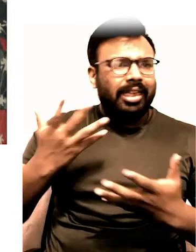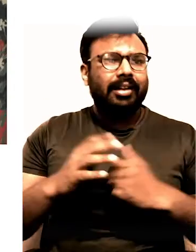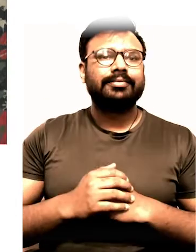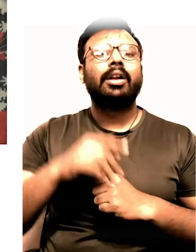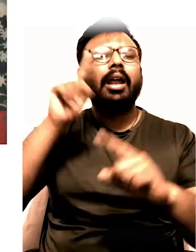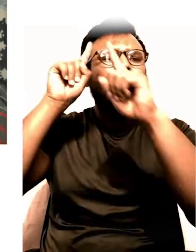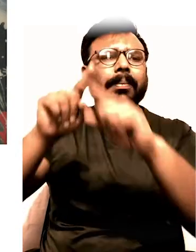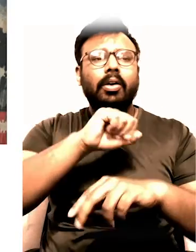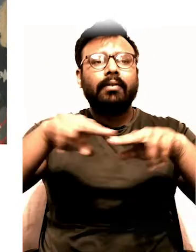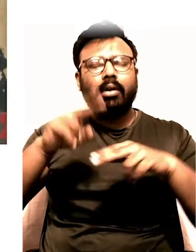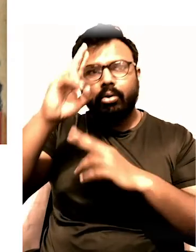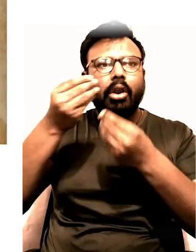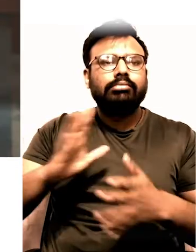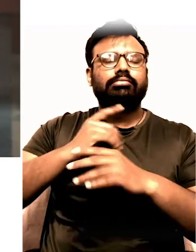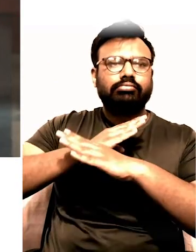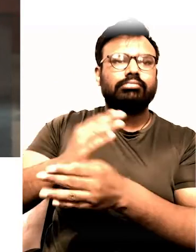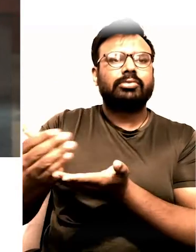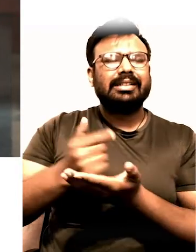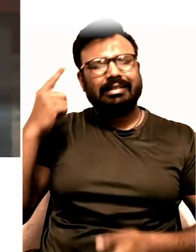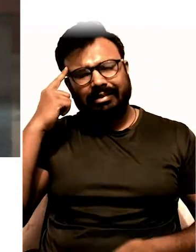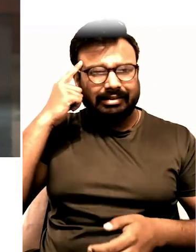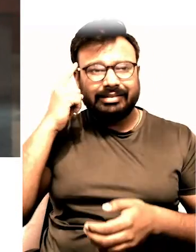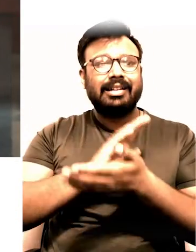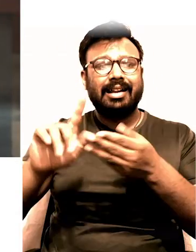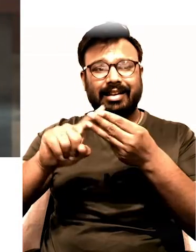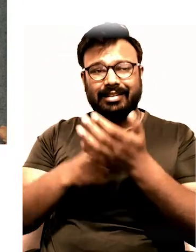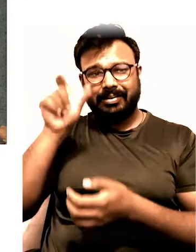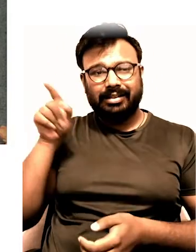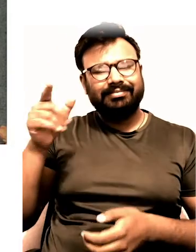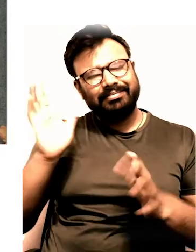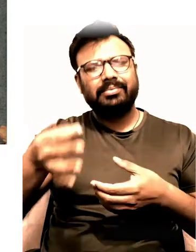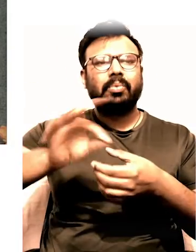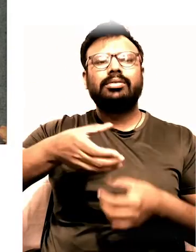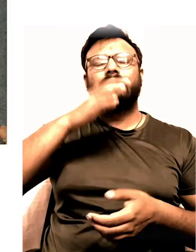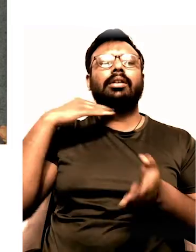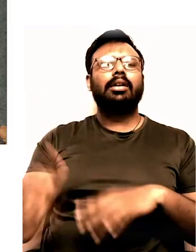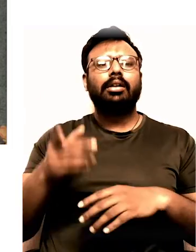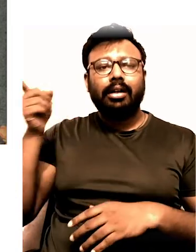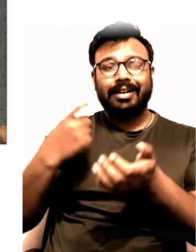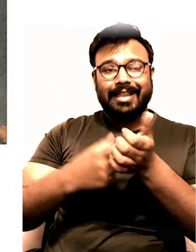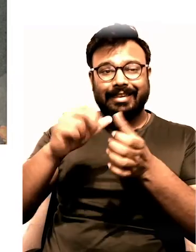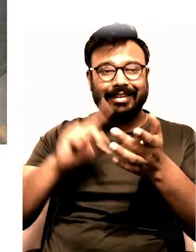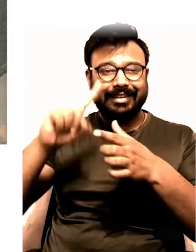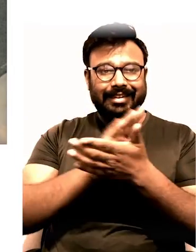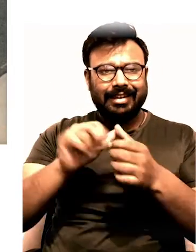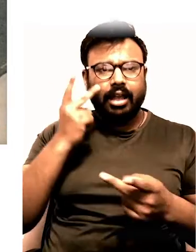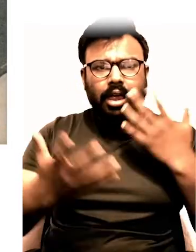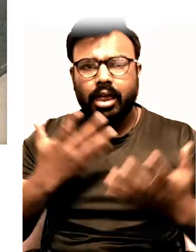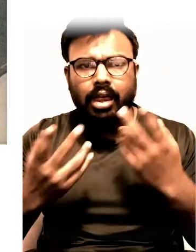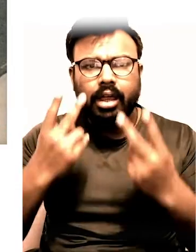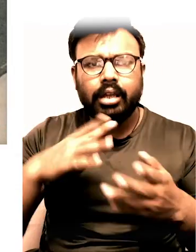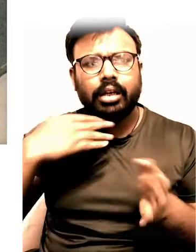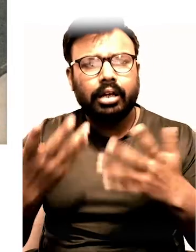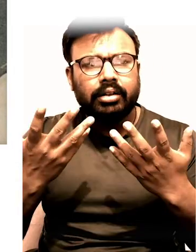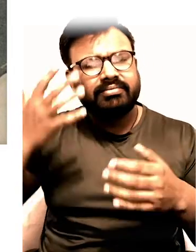in the horizontal format below. In all the paintings in this set, the name of the Nayak or the hero and Nayika,